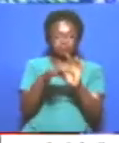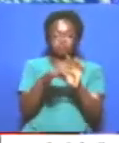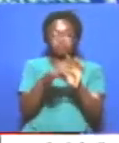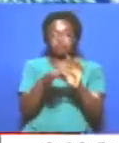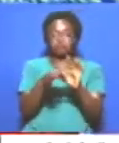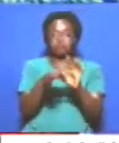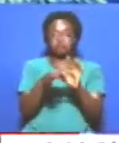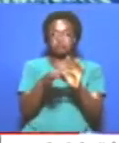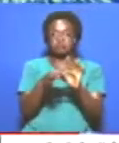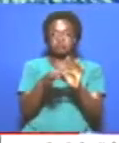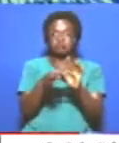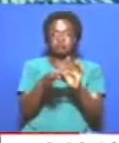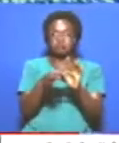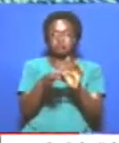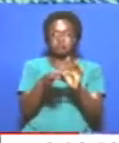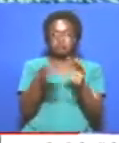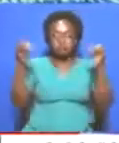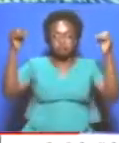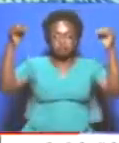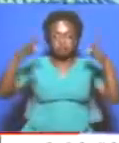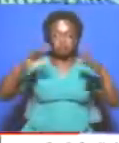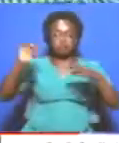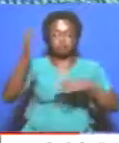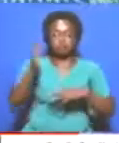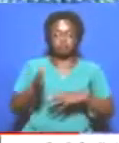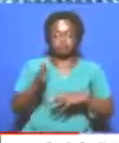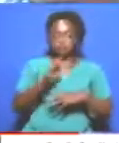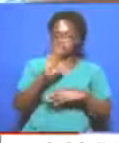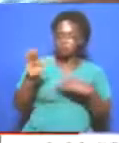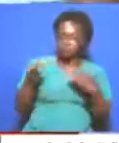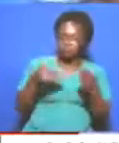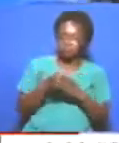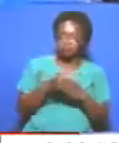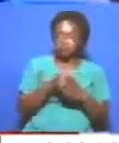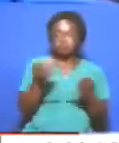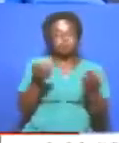we have made it clear to the Kenyan people that others